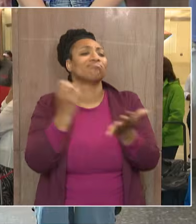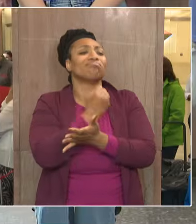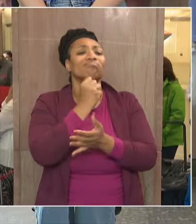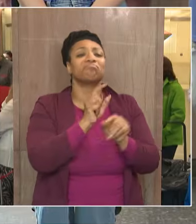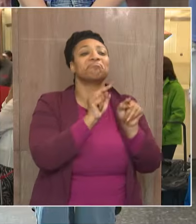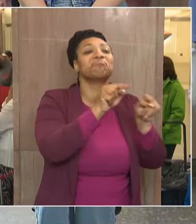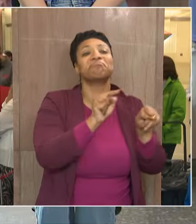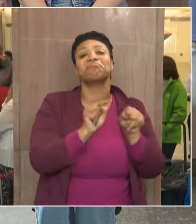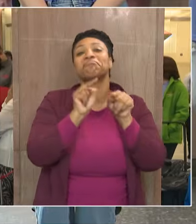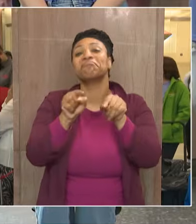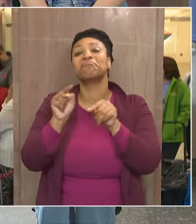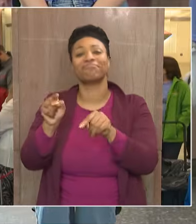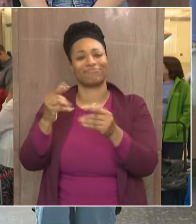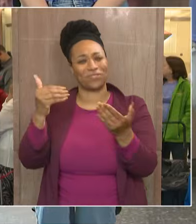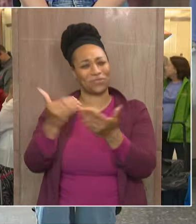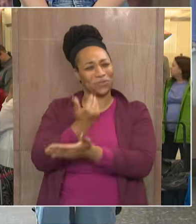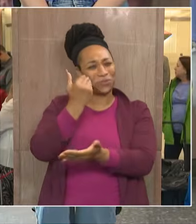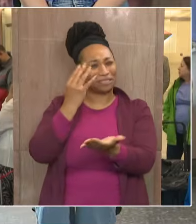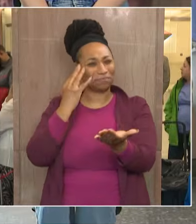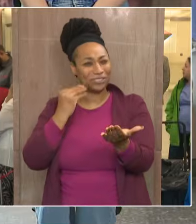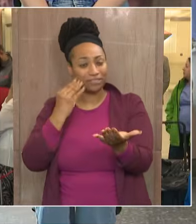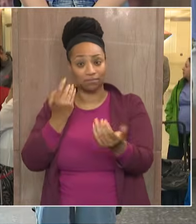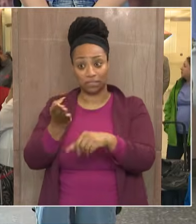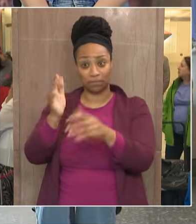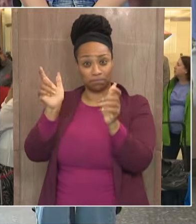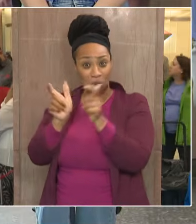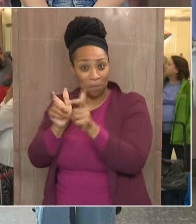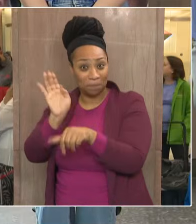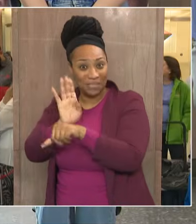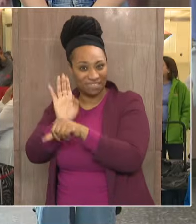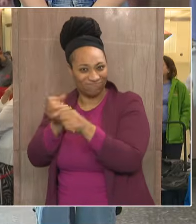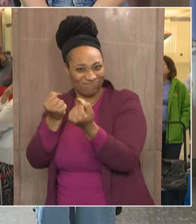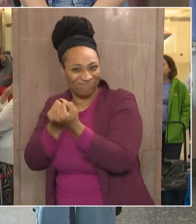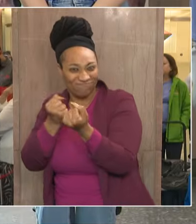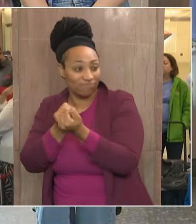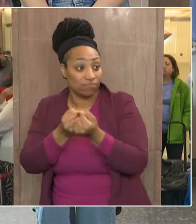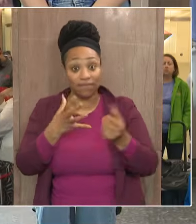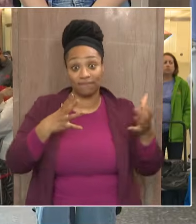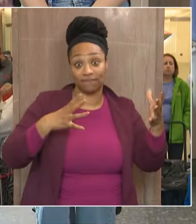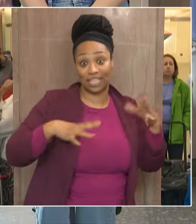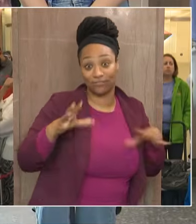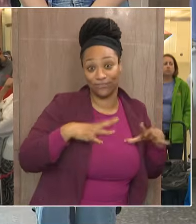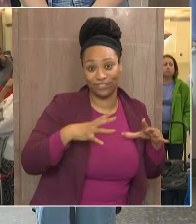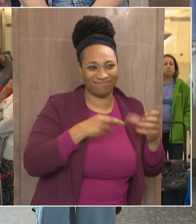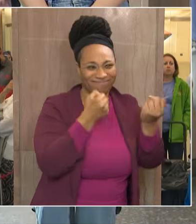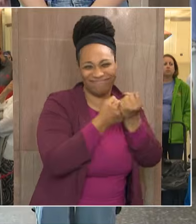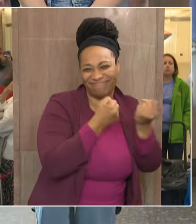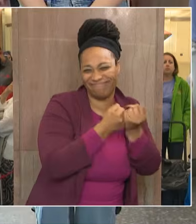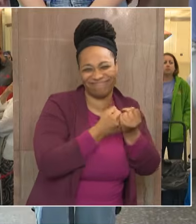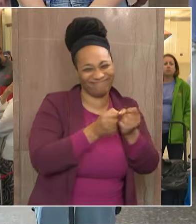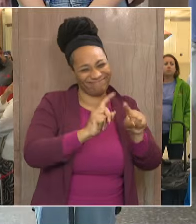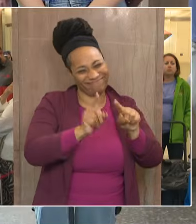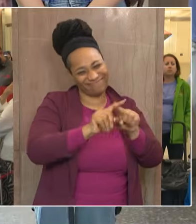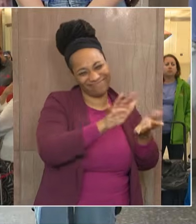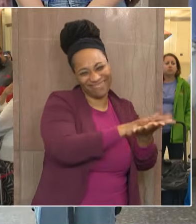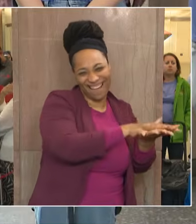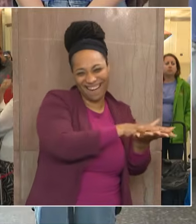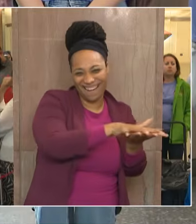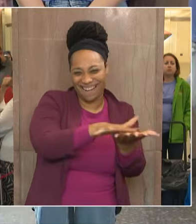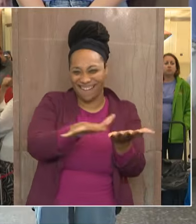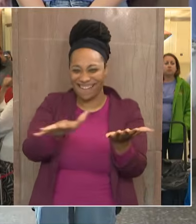small businesses that keep DC vibrant. That means no matter where you are in the